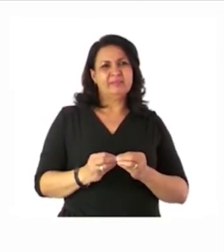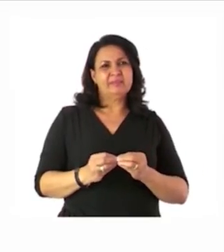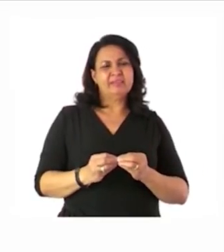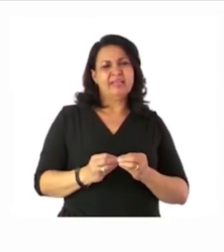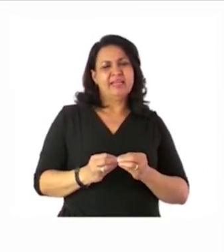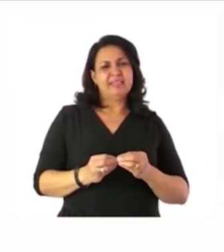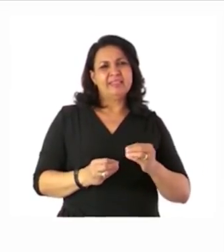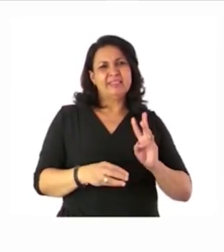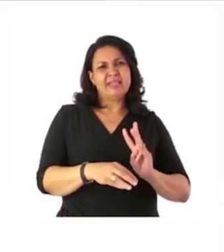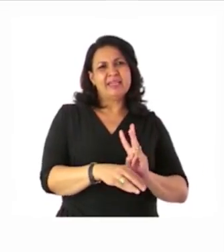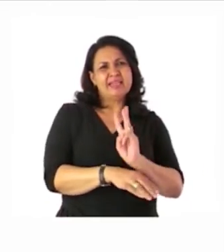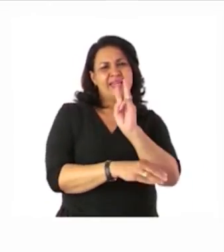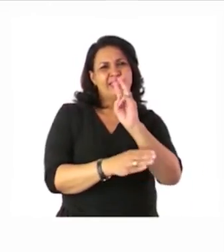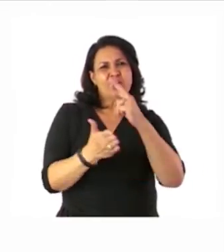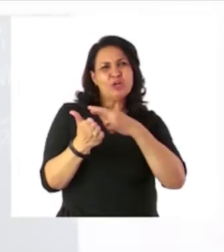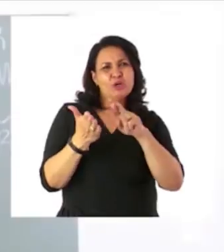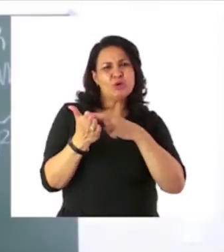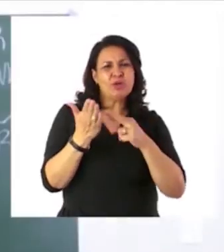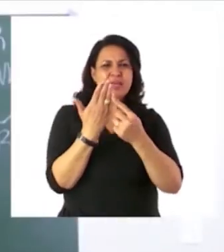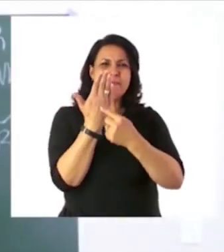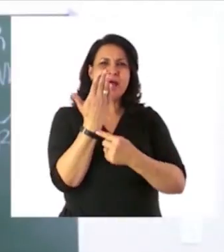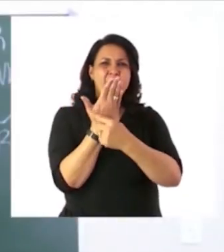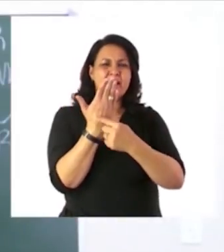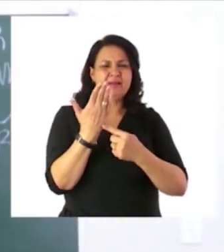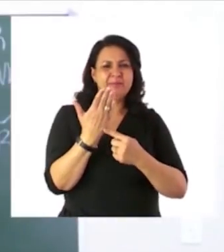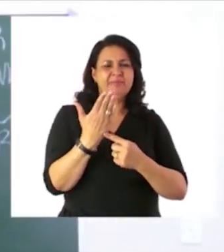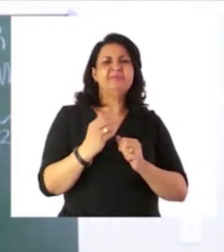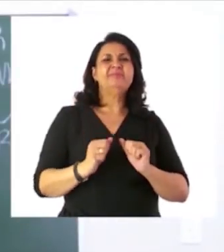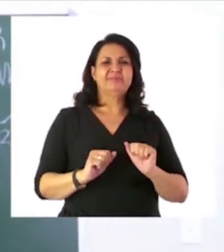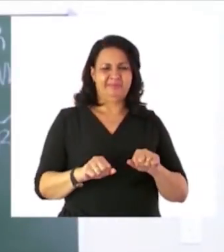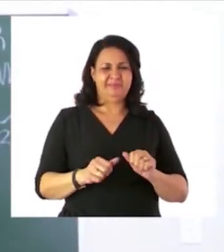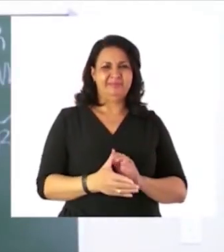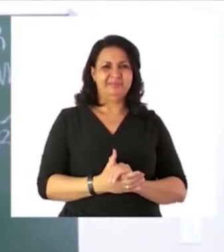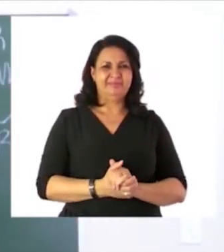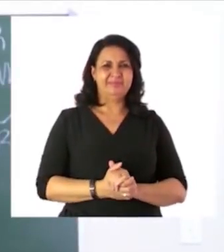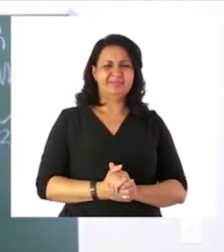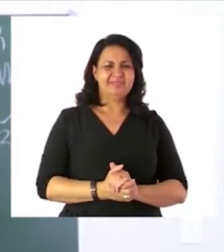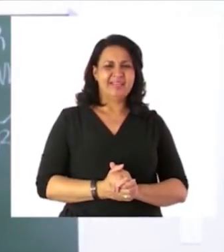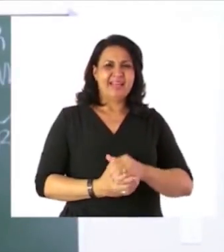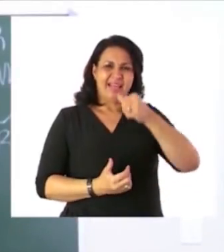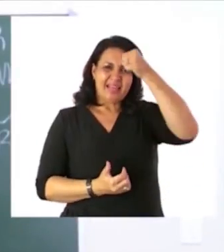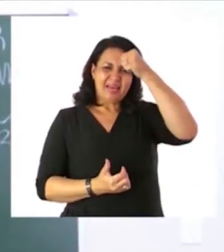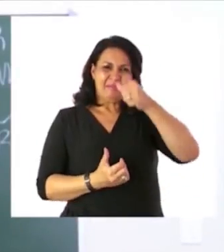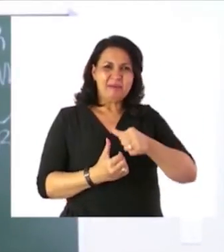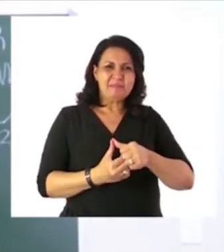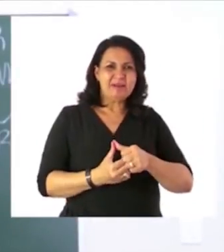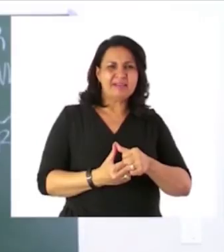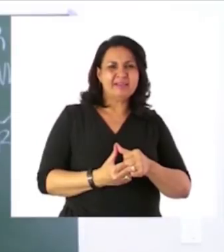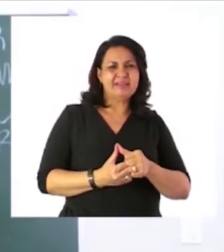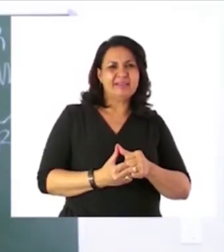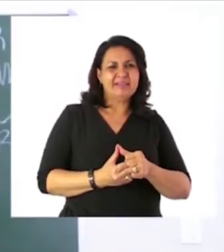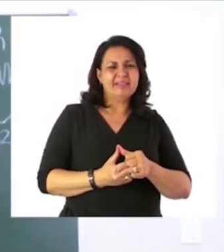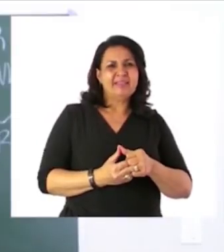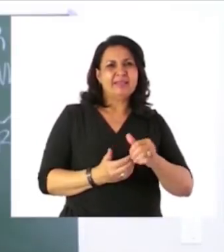first third commandment yes the third commandment and remember we had a little rhyme going with